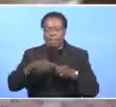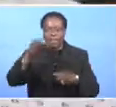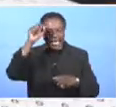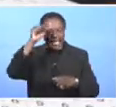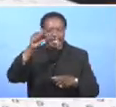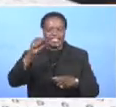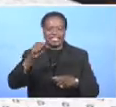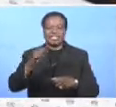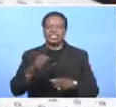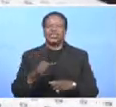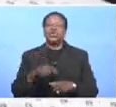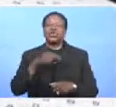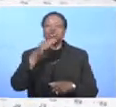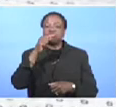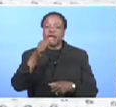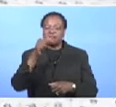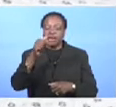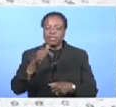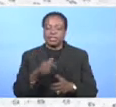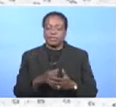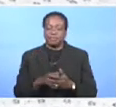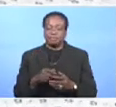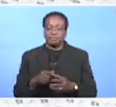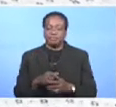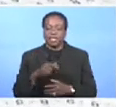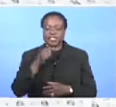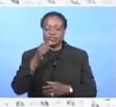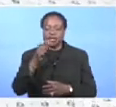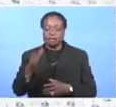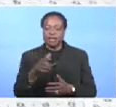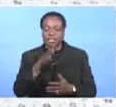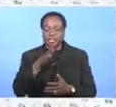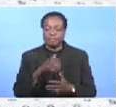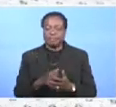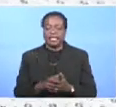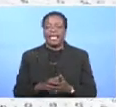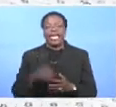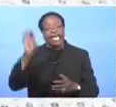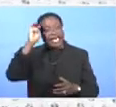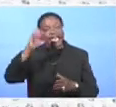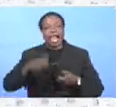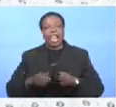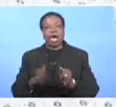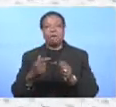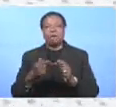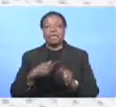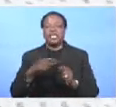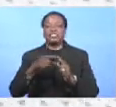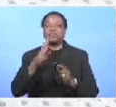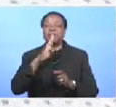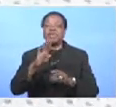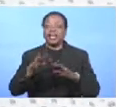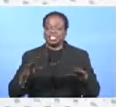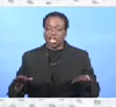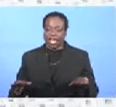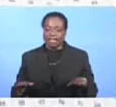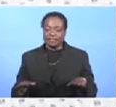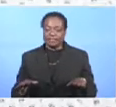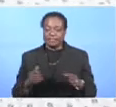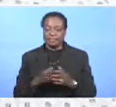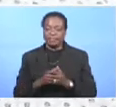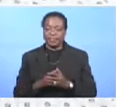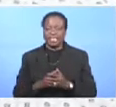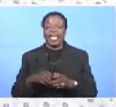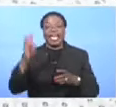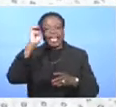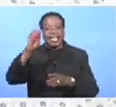My fondest memory of my grandfather is the fact that he allowed me to be a child. And despite the fact that he